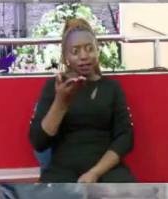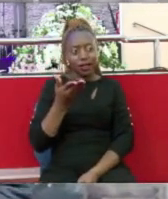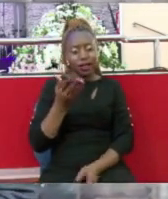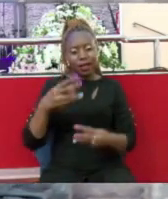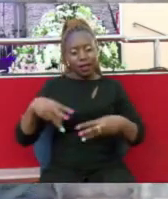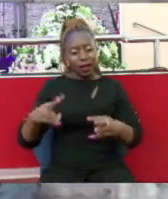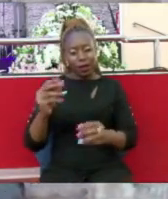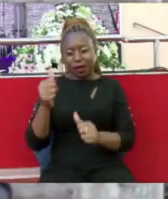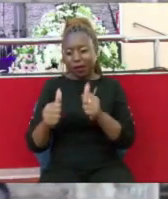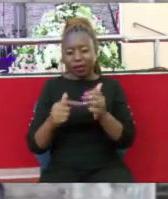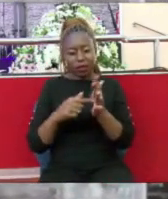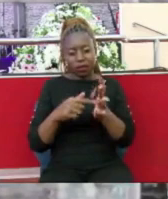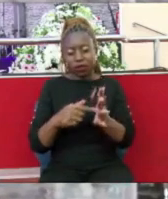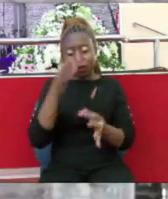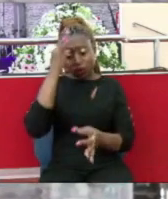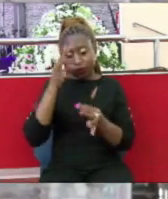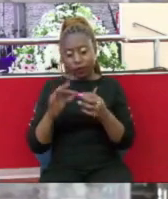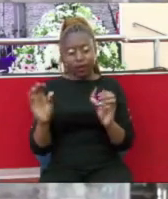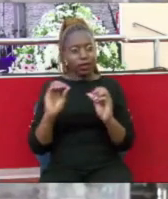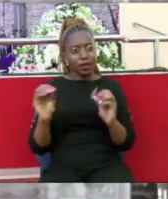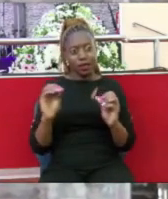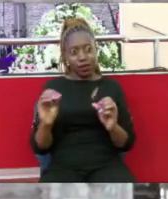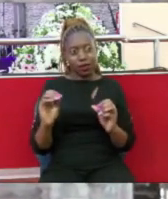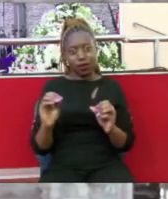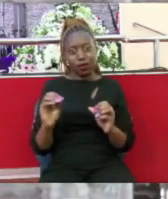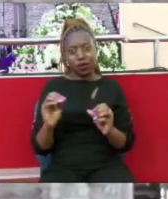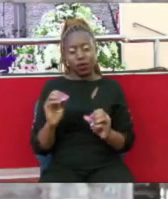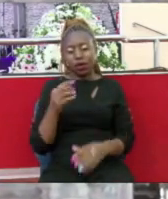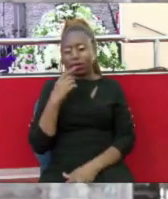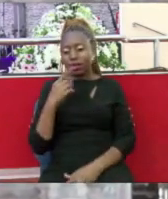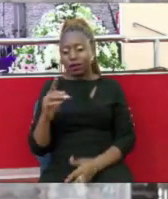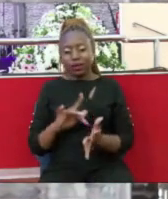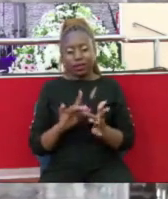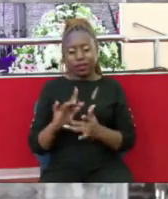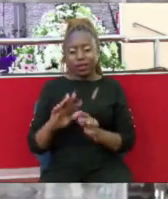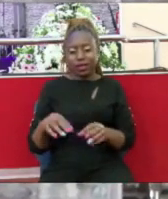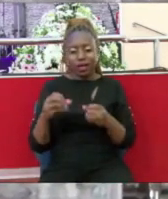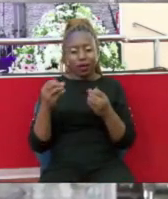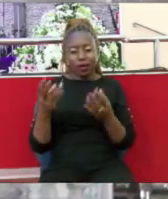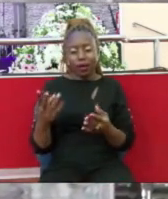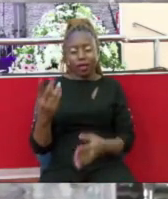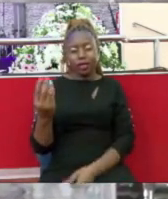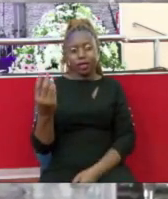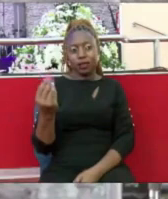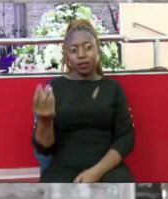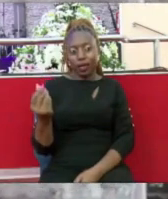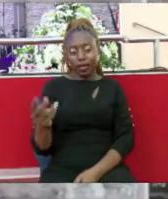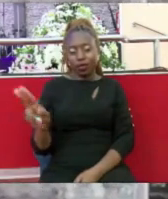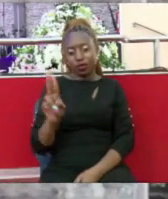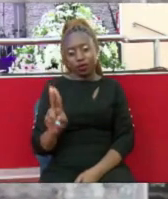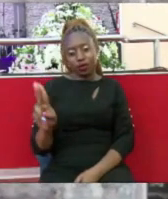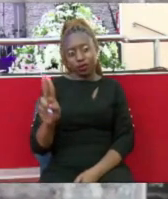majibu ambayo hayaonekani kiwa na imani. He told him how much it will cost. Akamwambia itagharimu kiasi gani. And when you look at